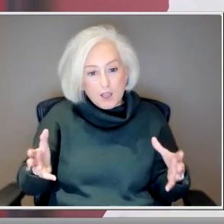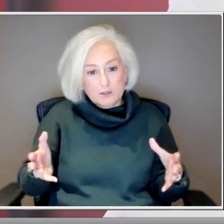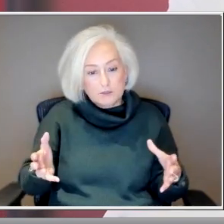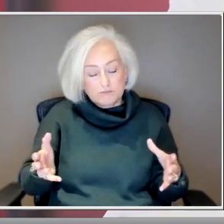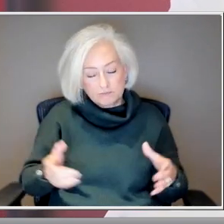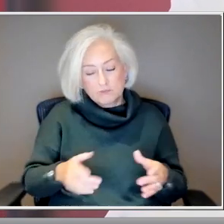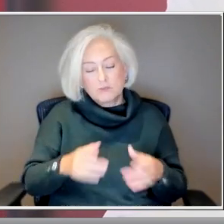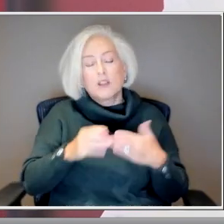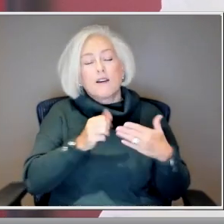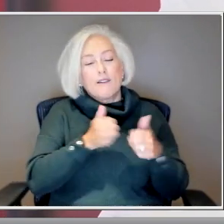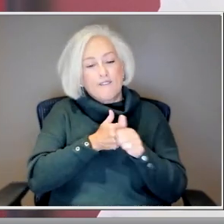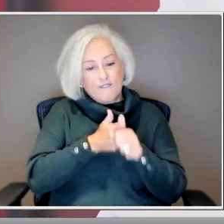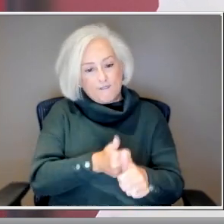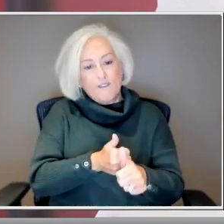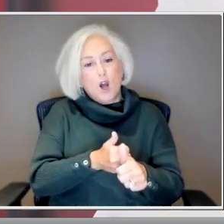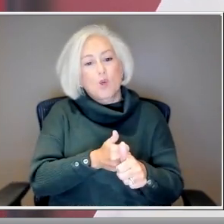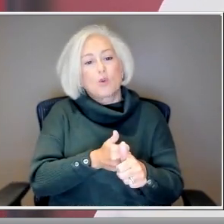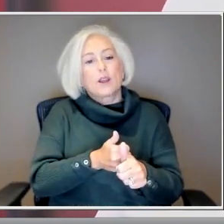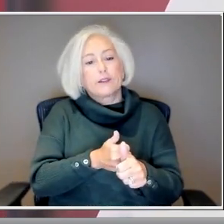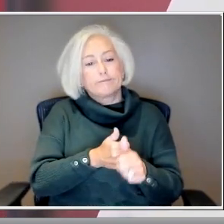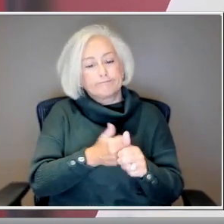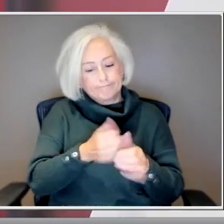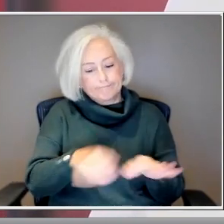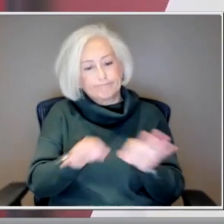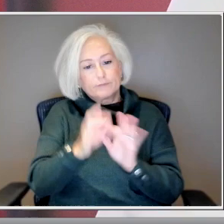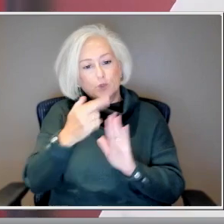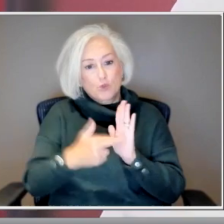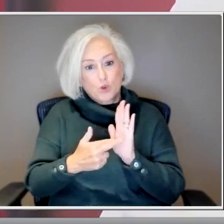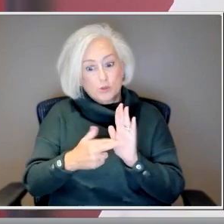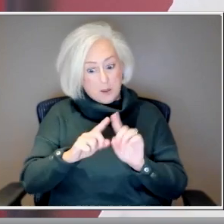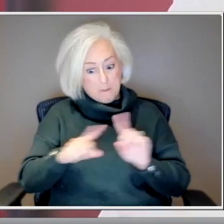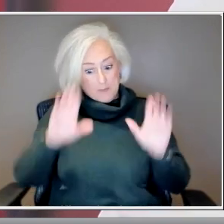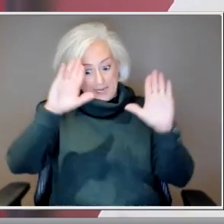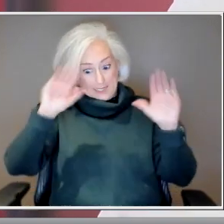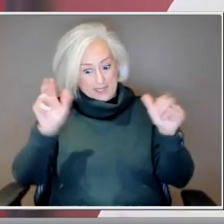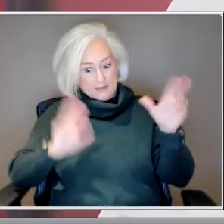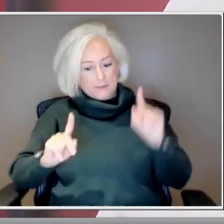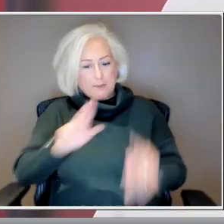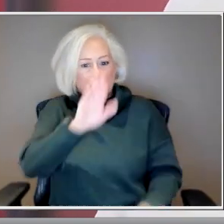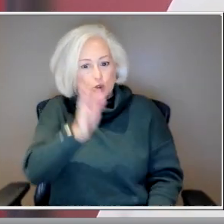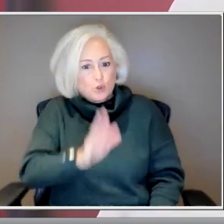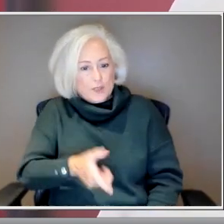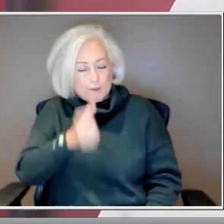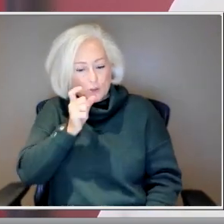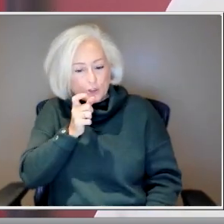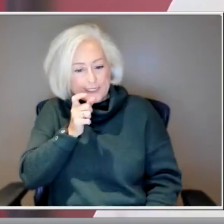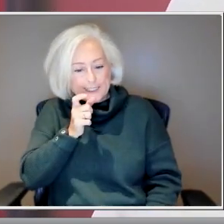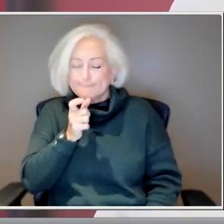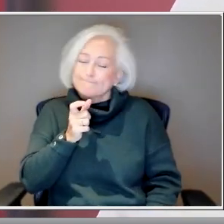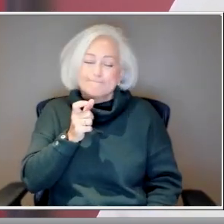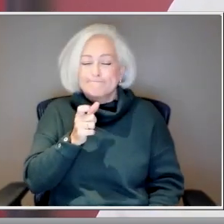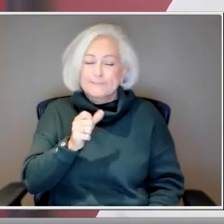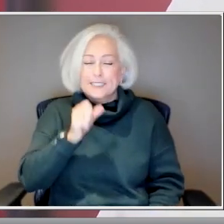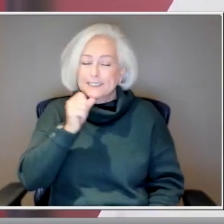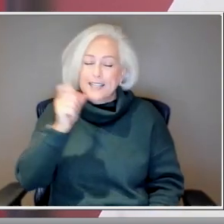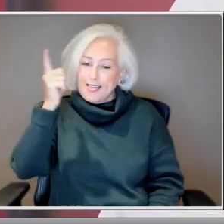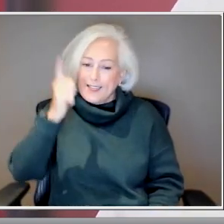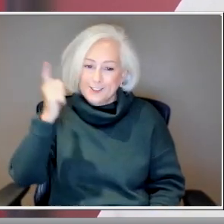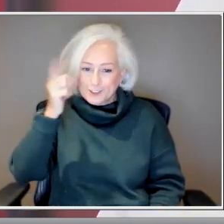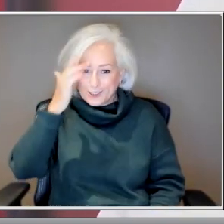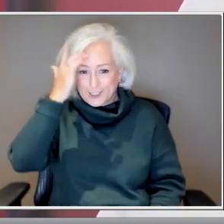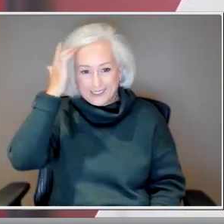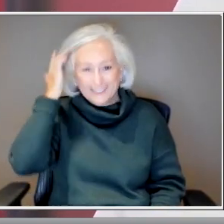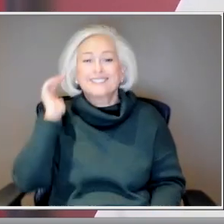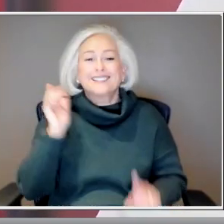reasonable thing. But expecting people not to drink is not what we are proposing. As you heard, we enjoy a good glass of wine. Trying to